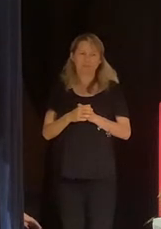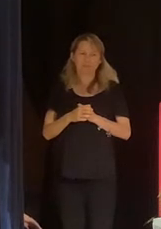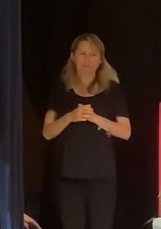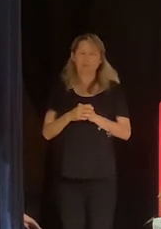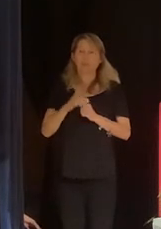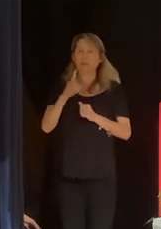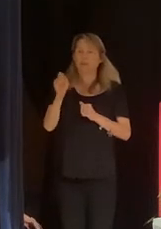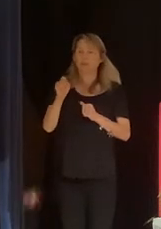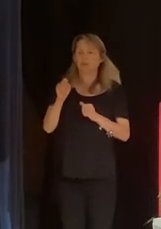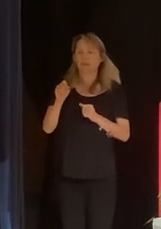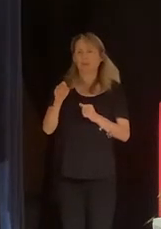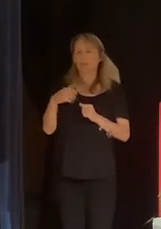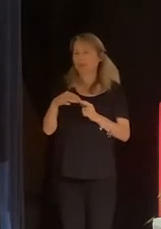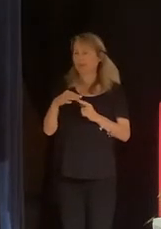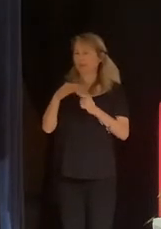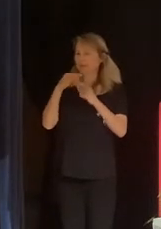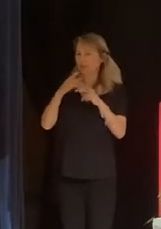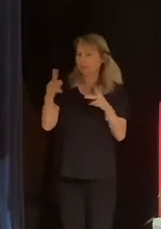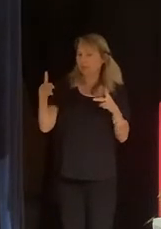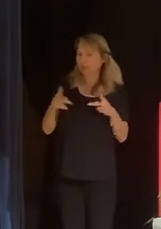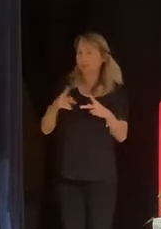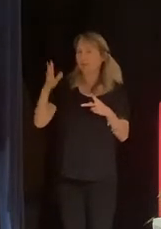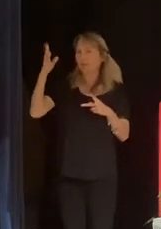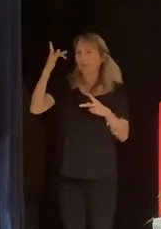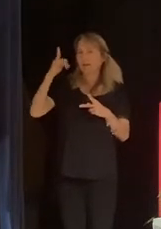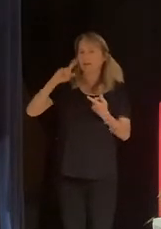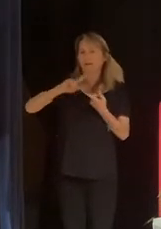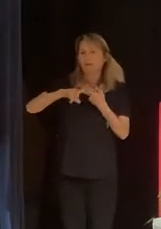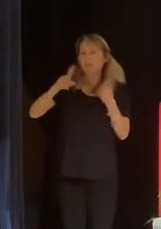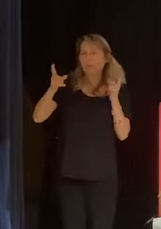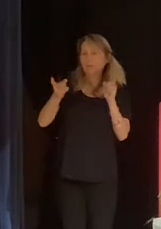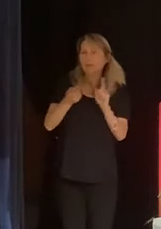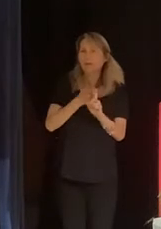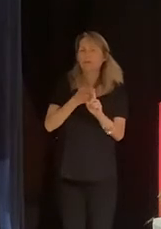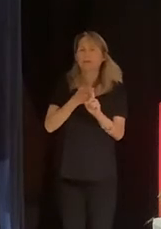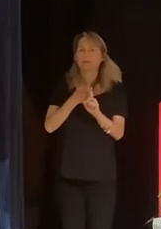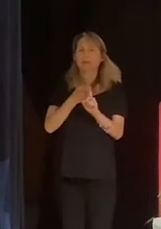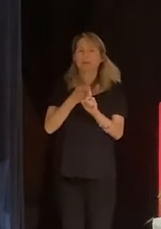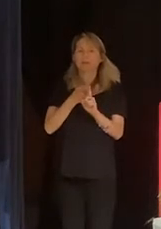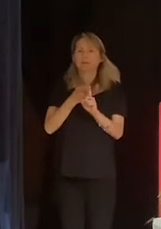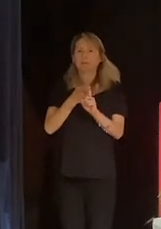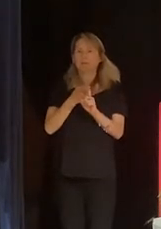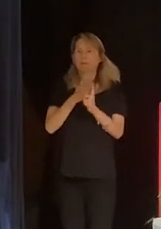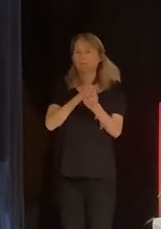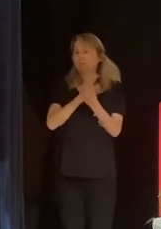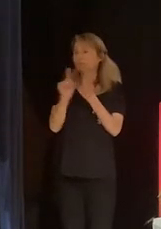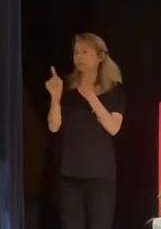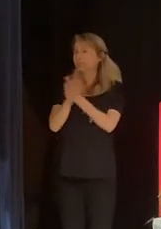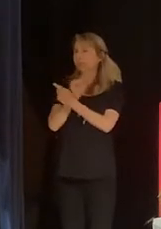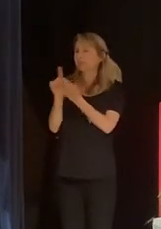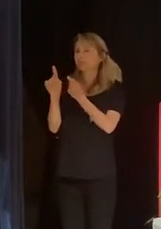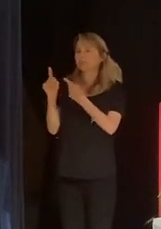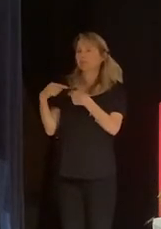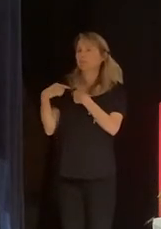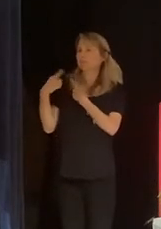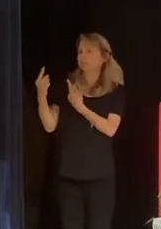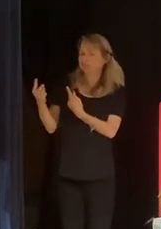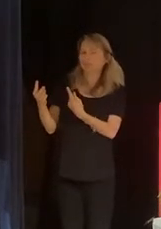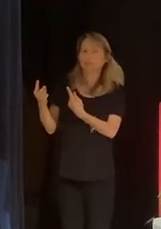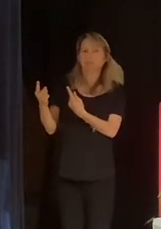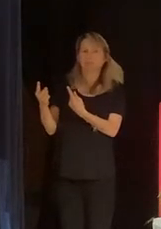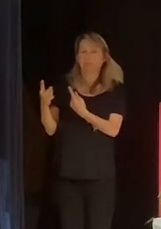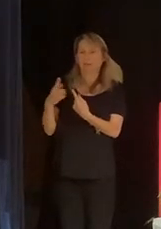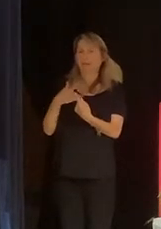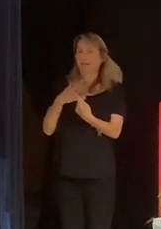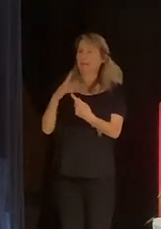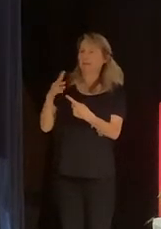2022. Drewry is a special place because friends have many along the way. Drewry feels like a